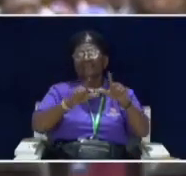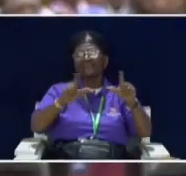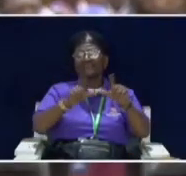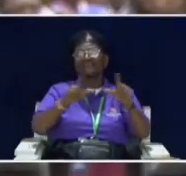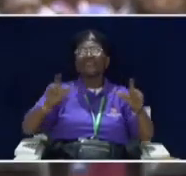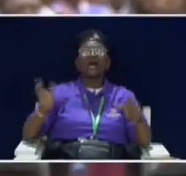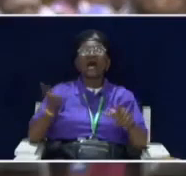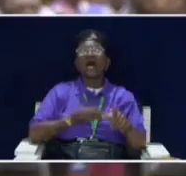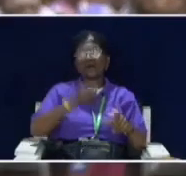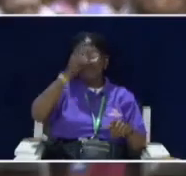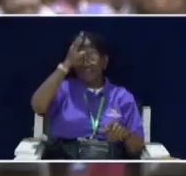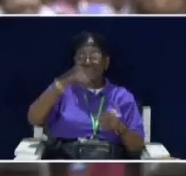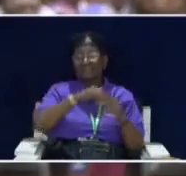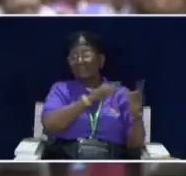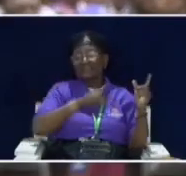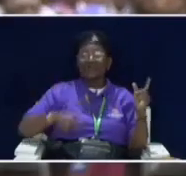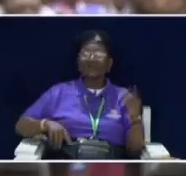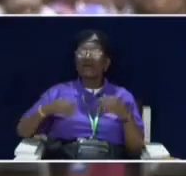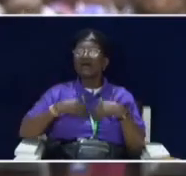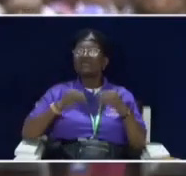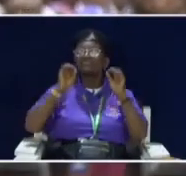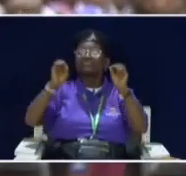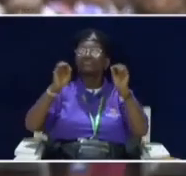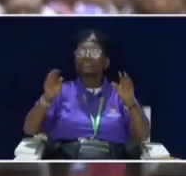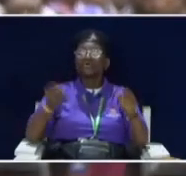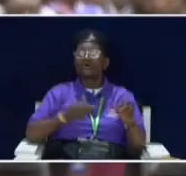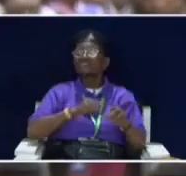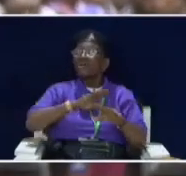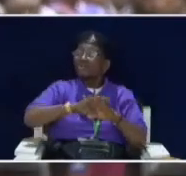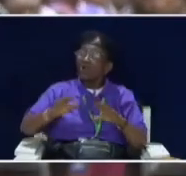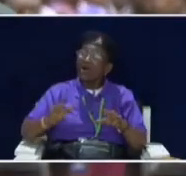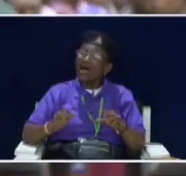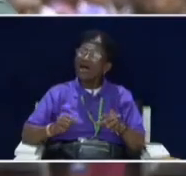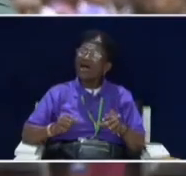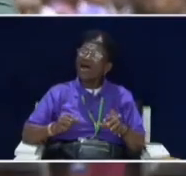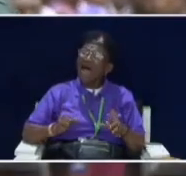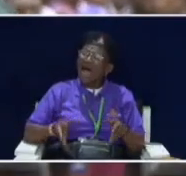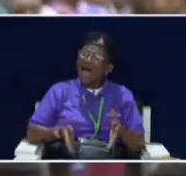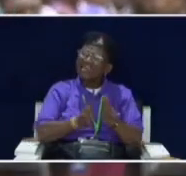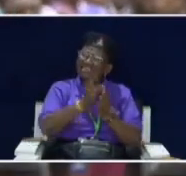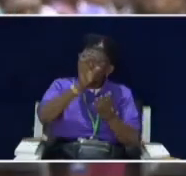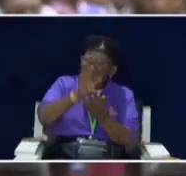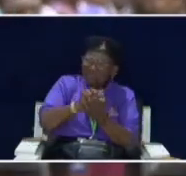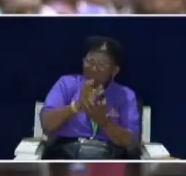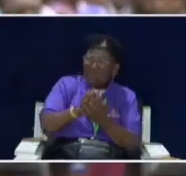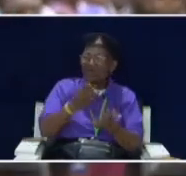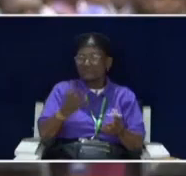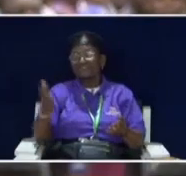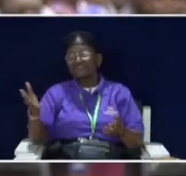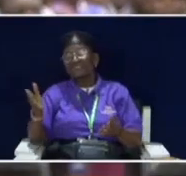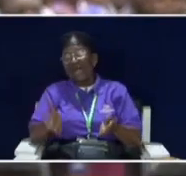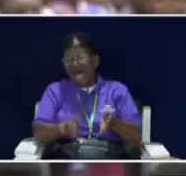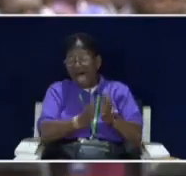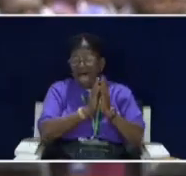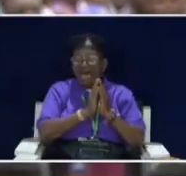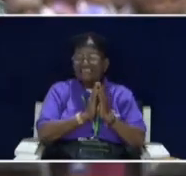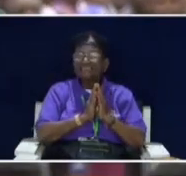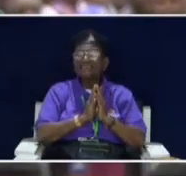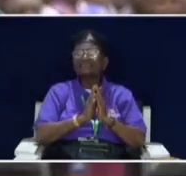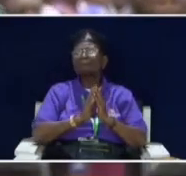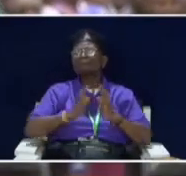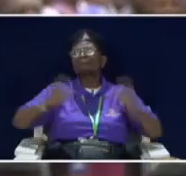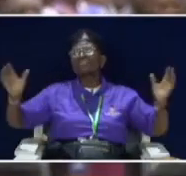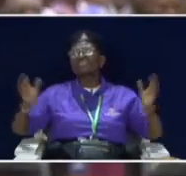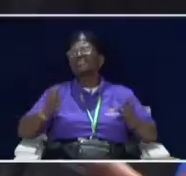there is more. With this God, do not ask for a bread, ask for the bakery. Do not ask for an alert, ask for the whole bank.